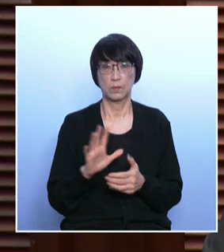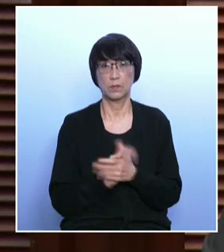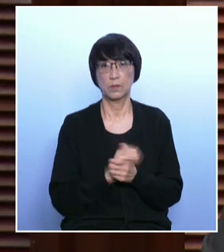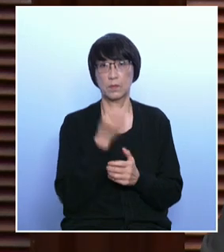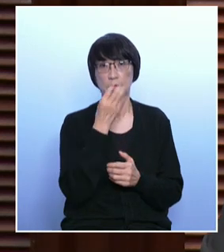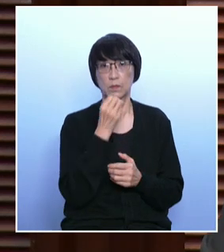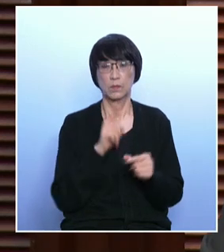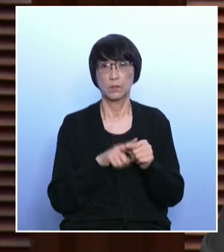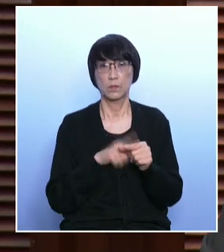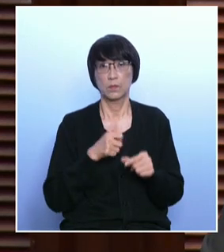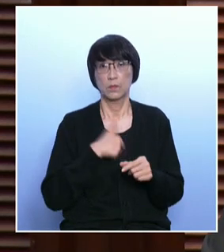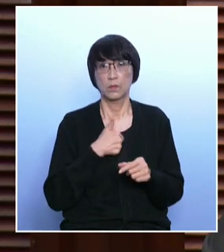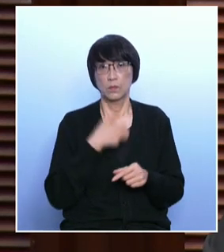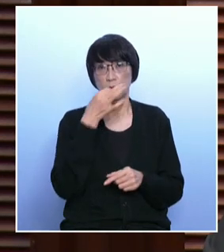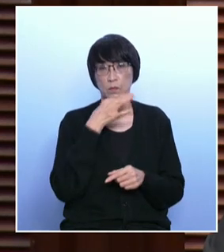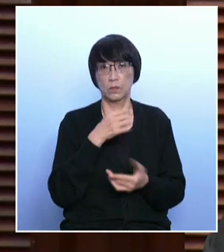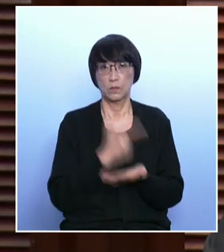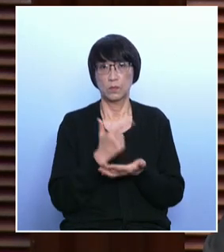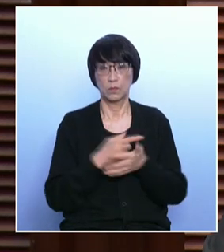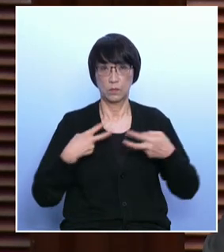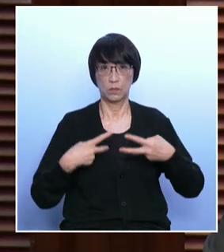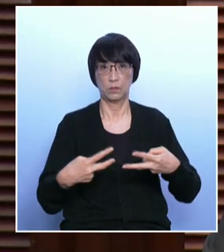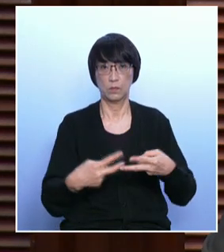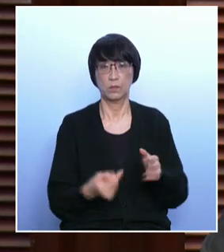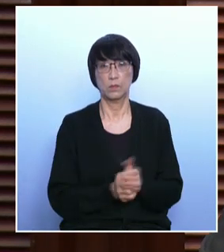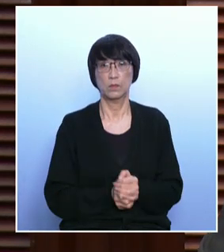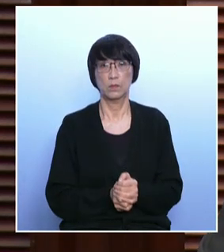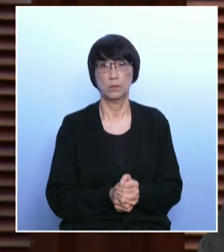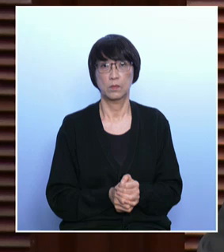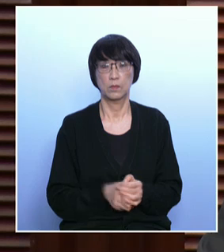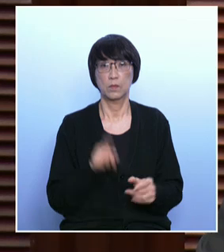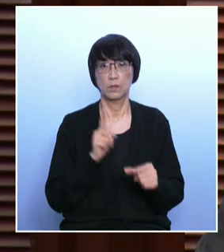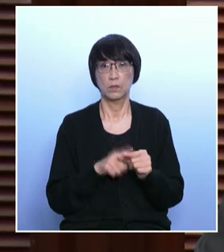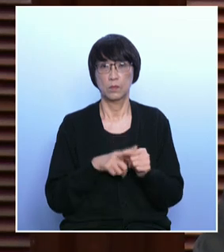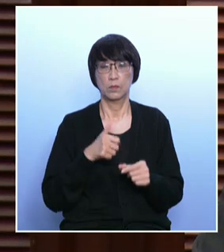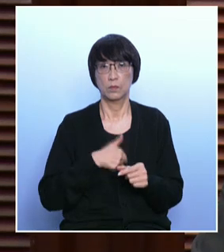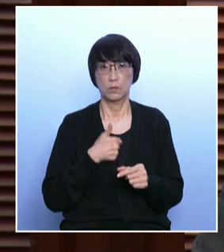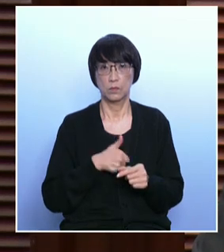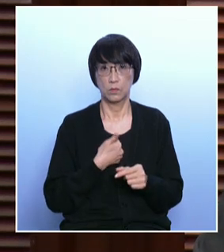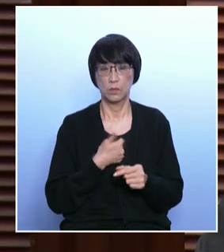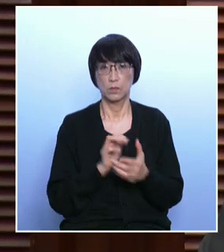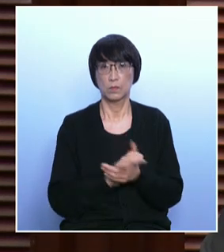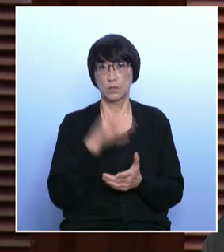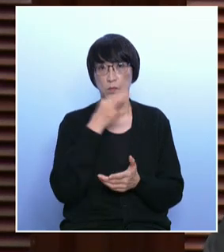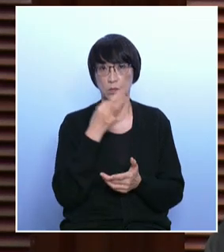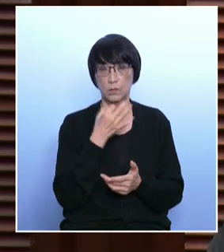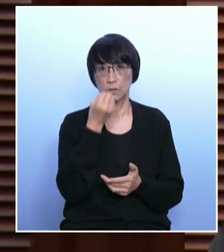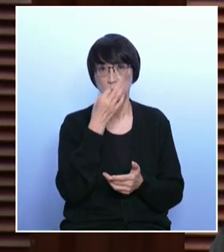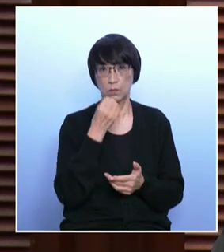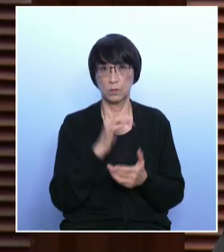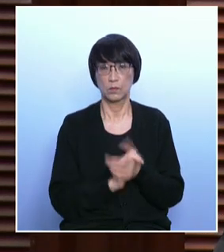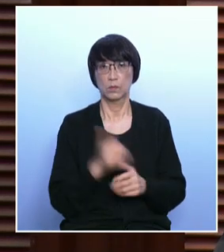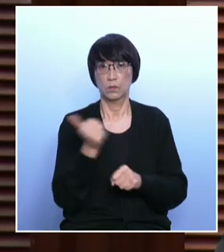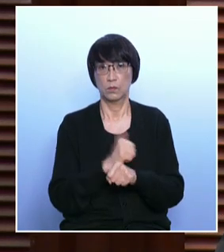In 2025, this is an important year for the development of Chinese